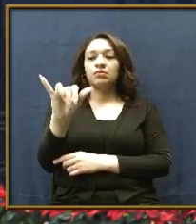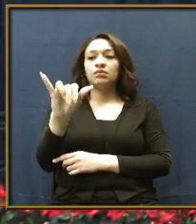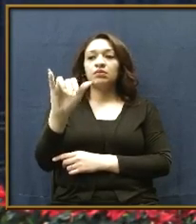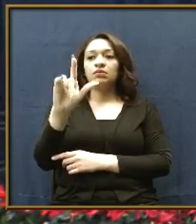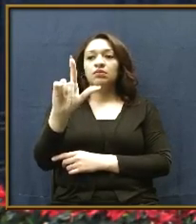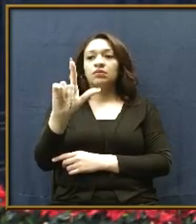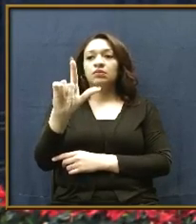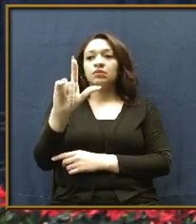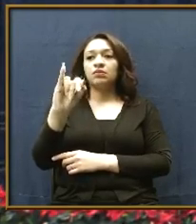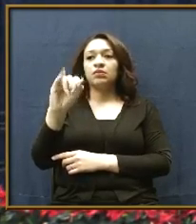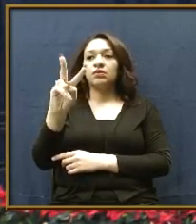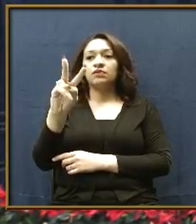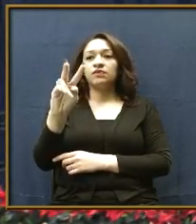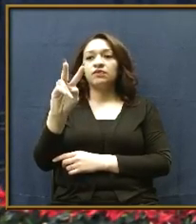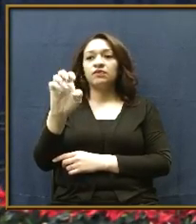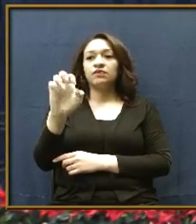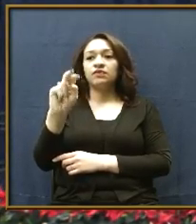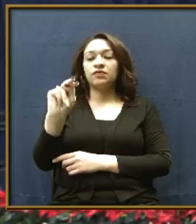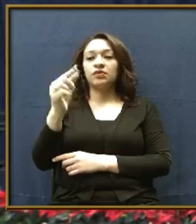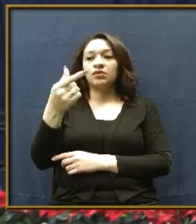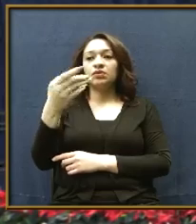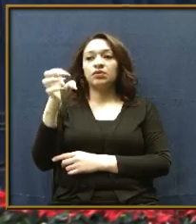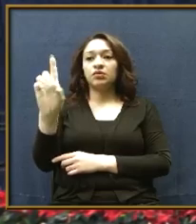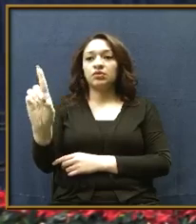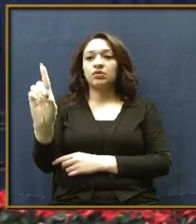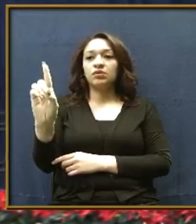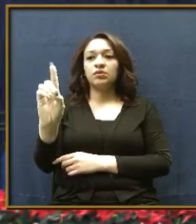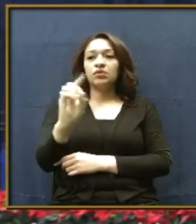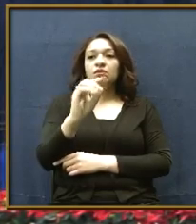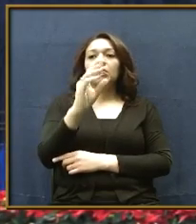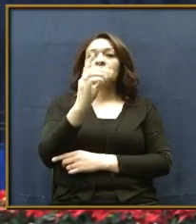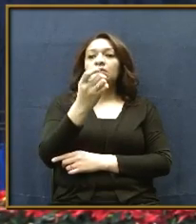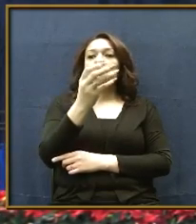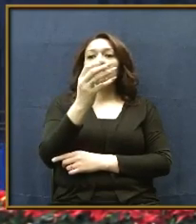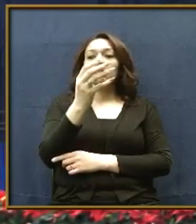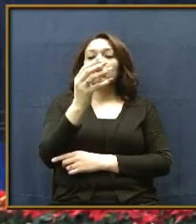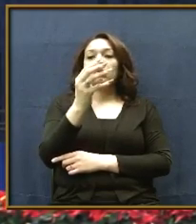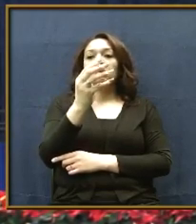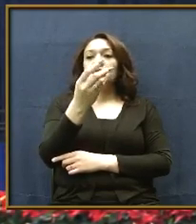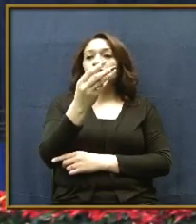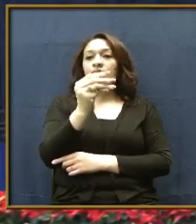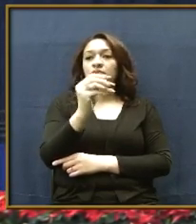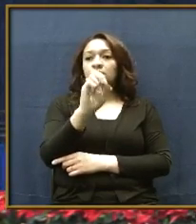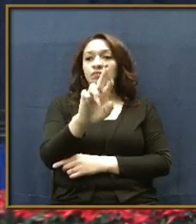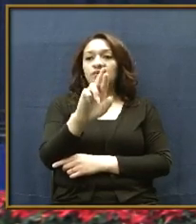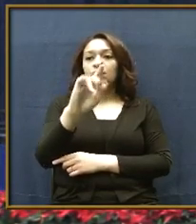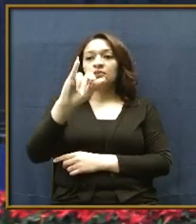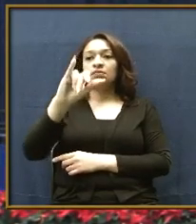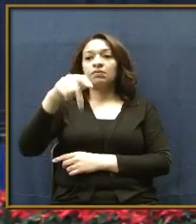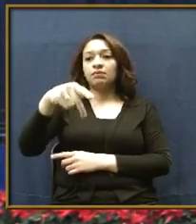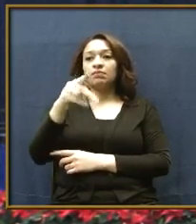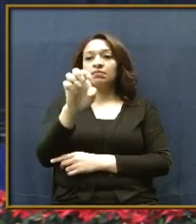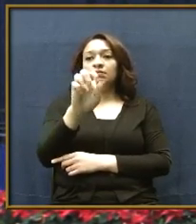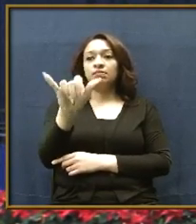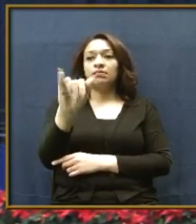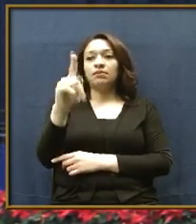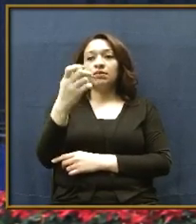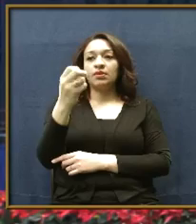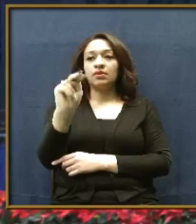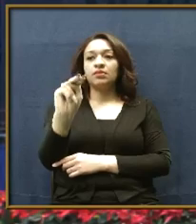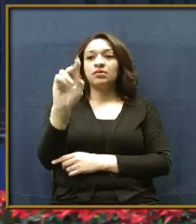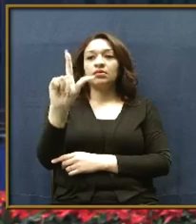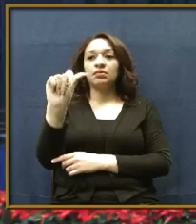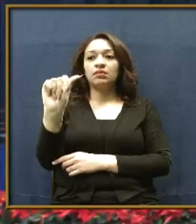K. Livengood, President of the Faculty Senate, and Mr. Peyton LeBeau, President of Student